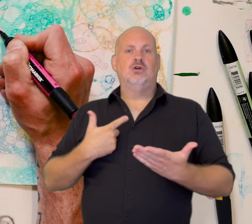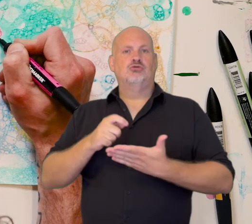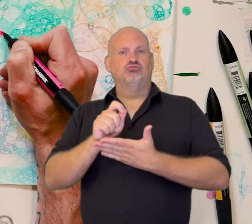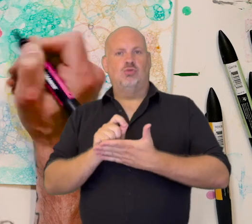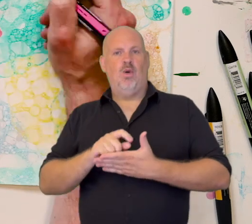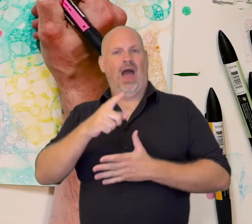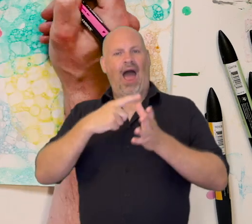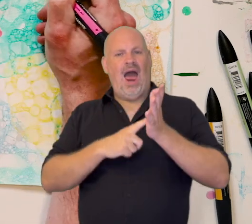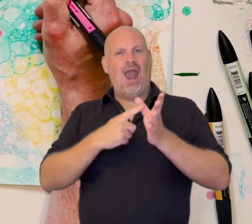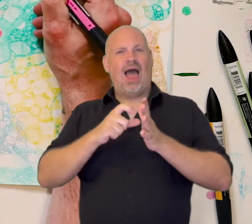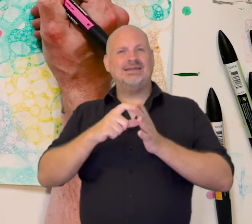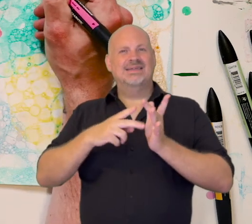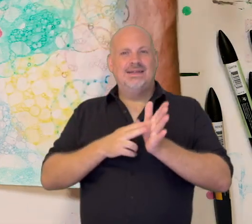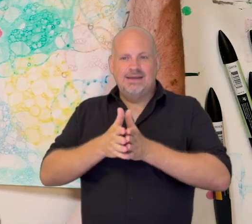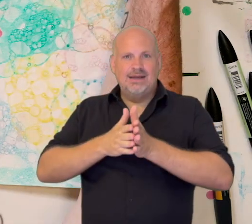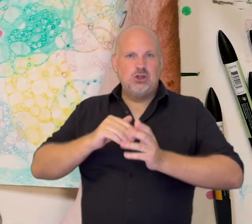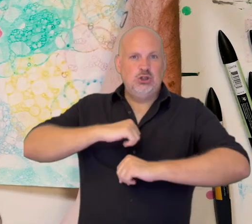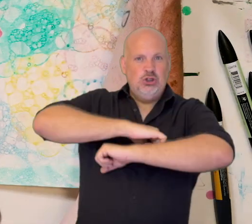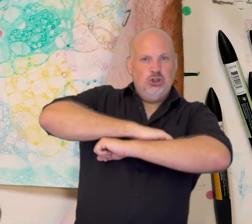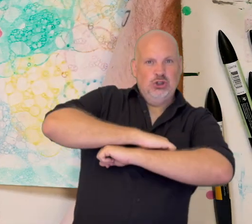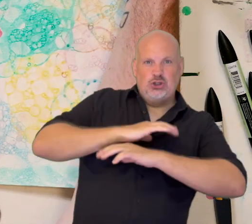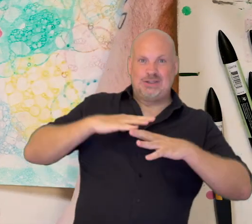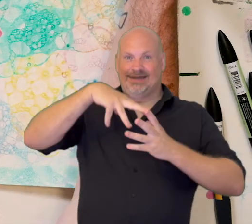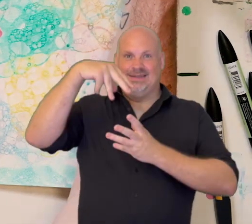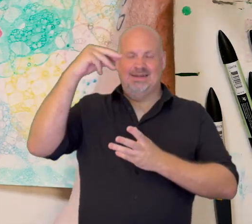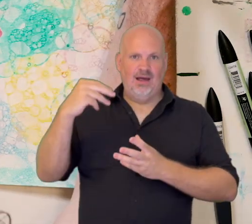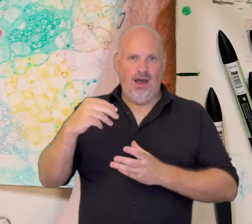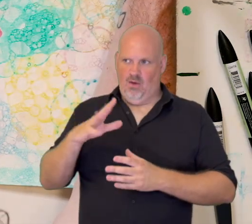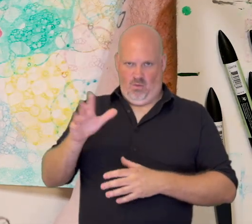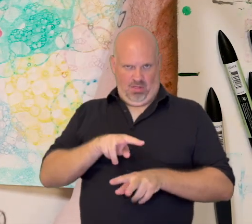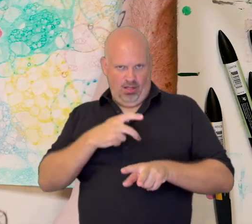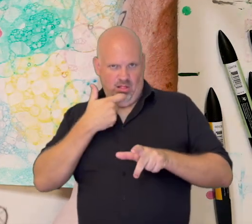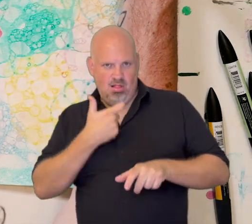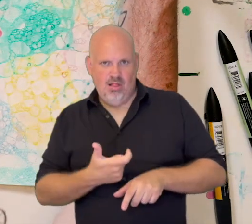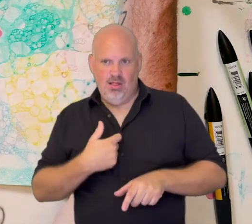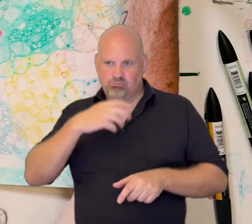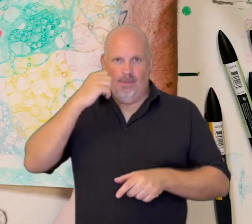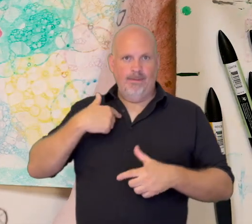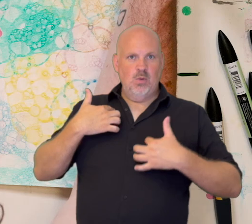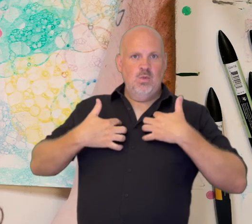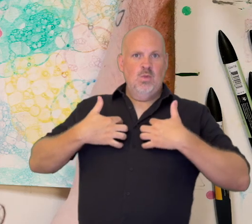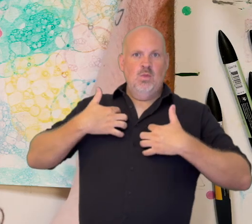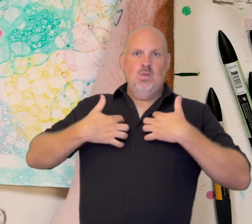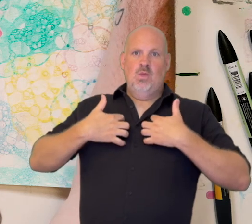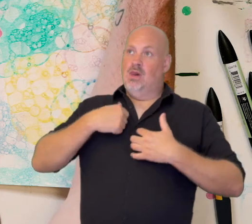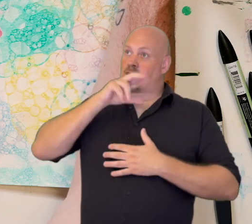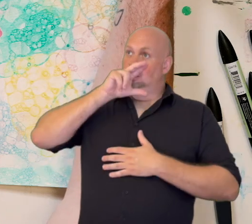from Aladdin, and they were really impressed by it, and I remember sort of getting this excitement. I still couldn't really talk,